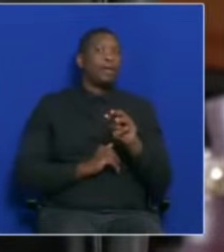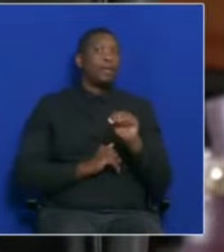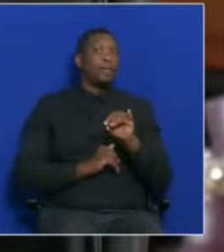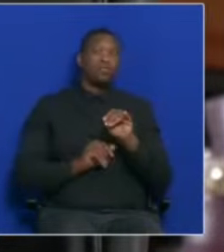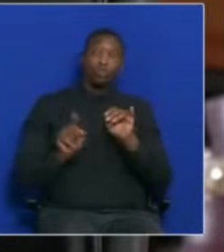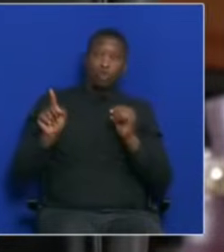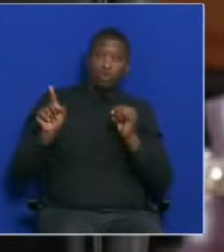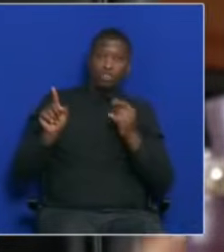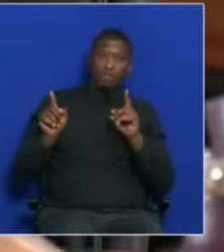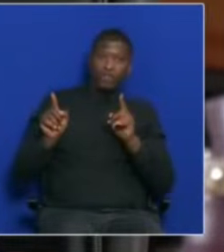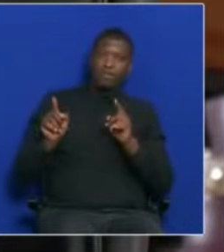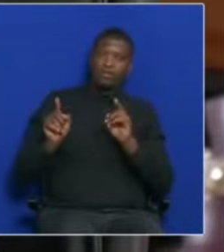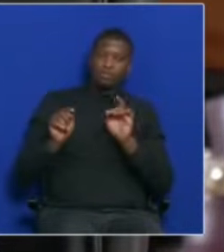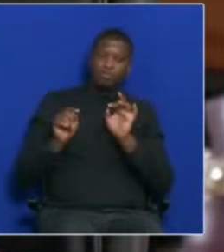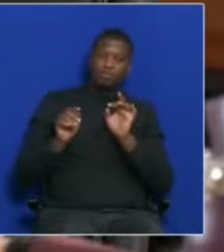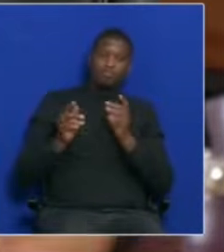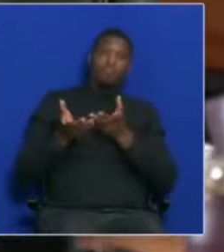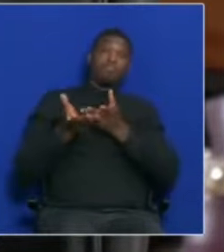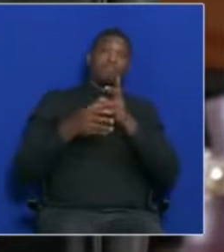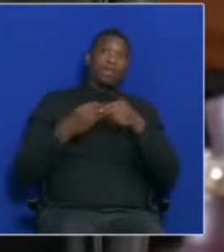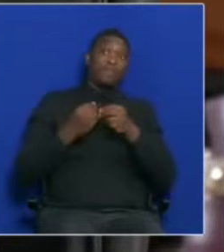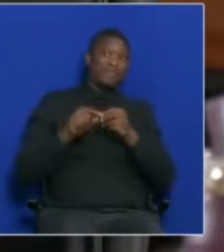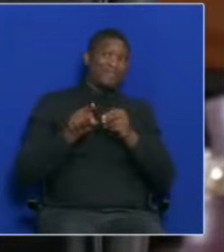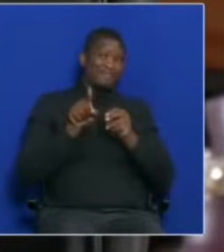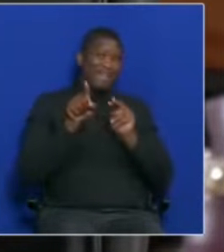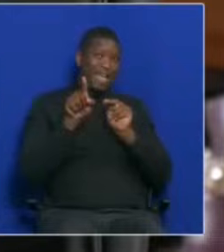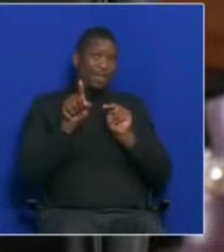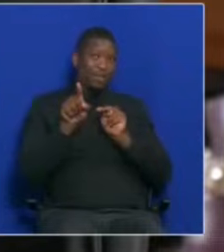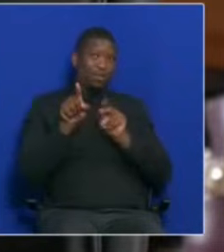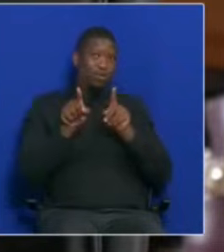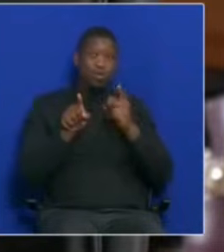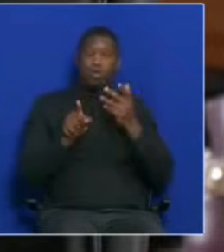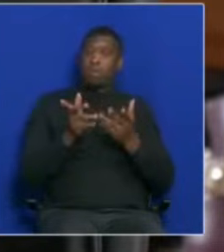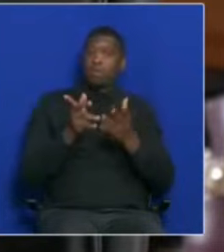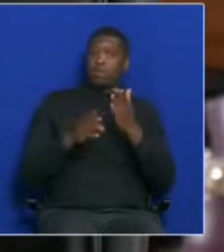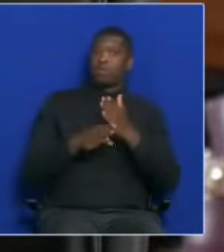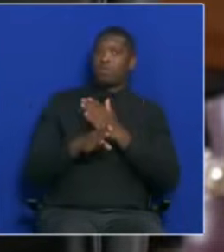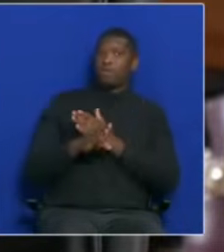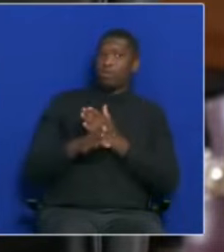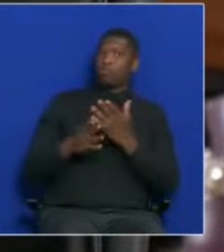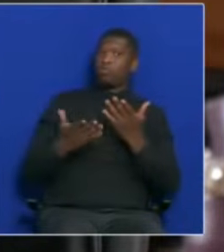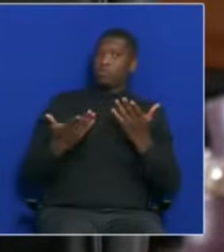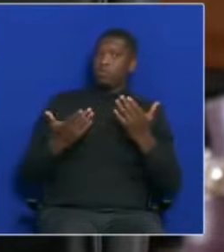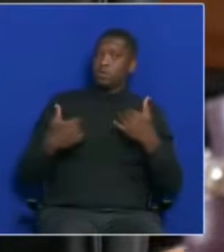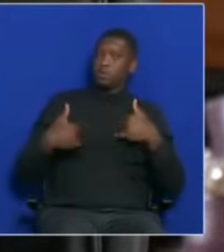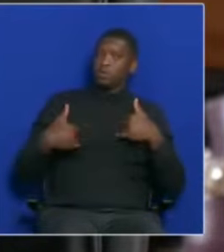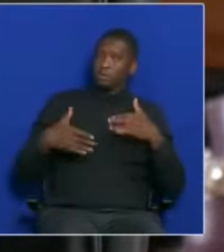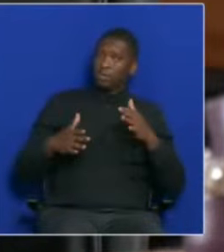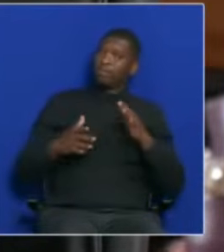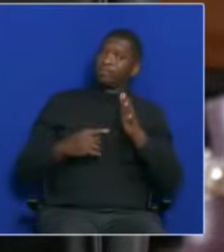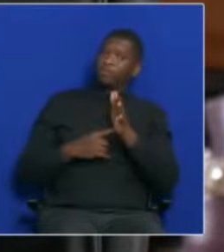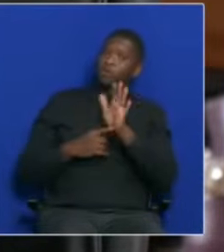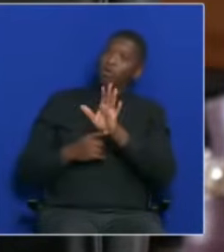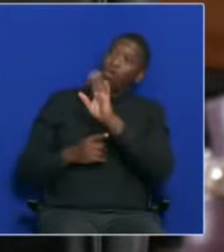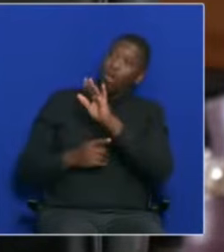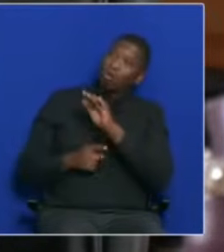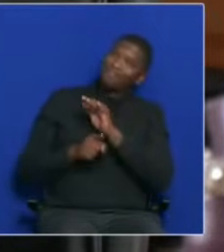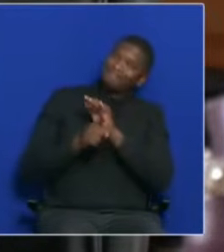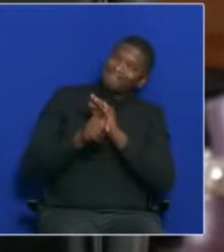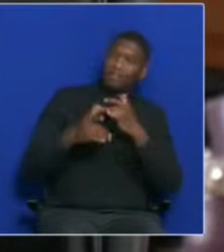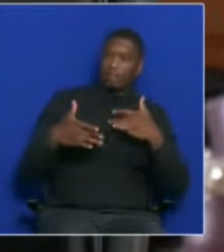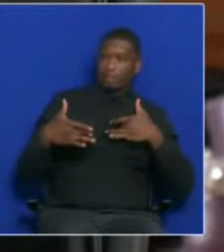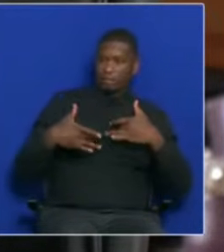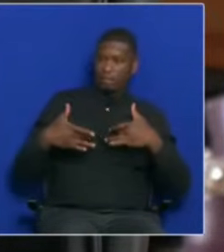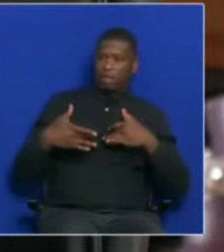Nkabinde. You may have, at the beginning, innocently indicated your concerns around